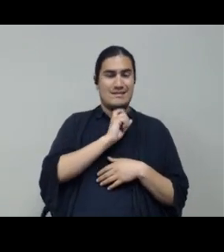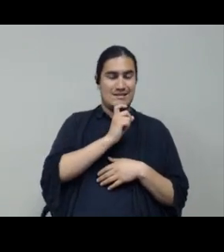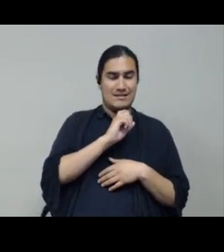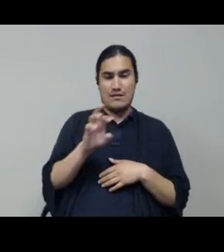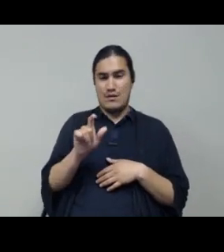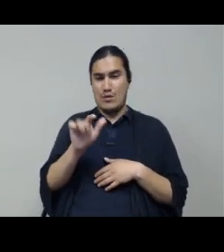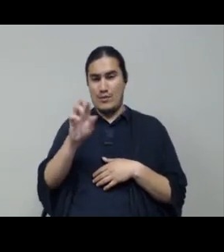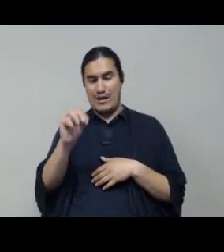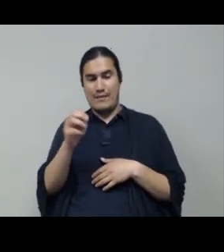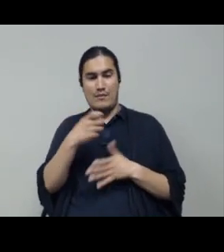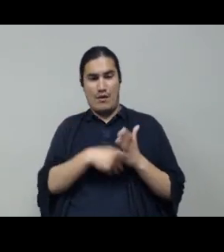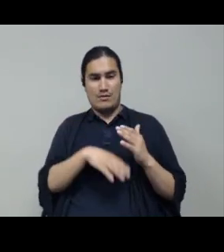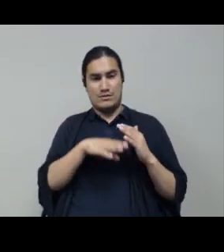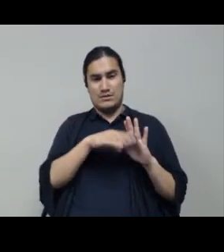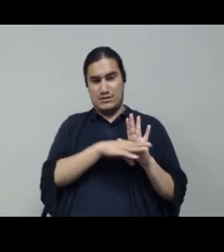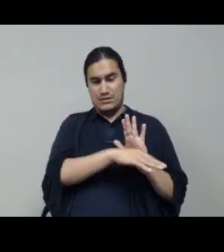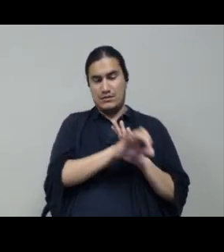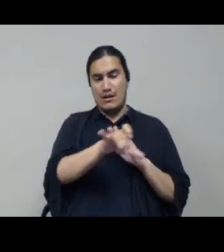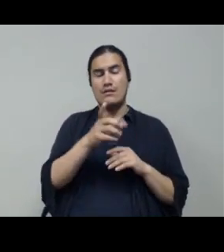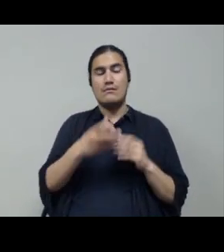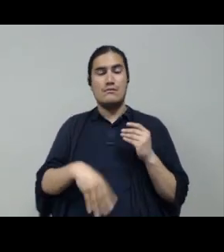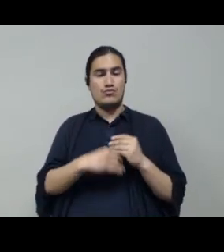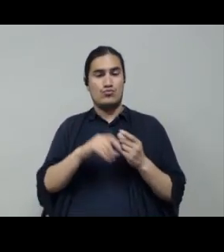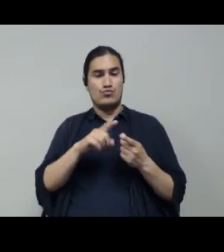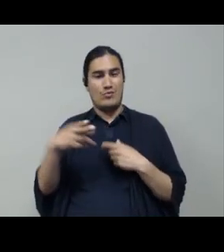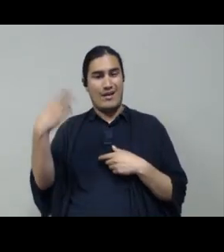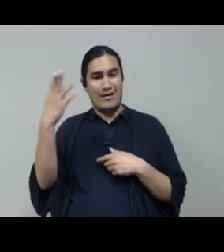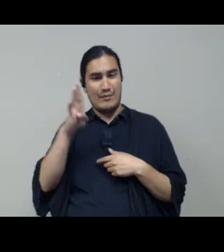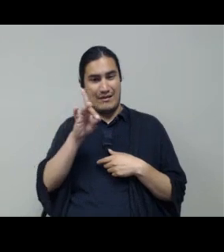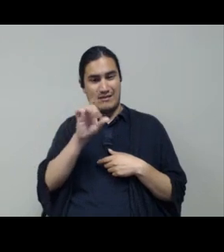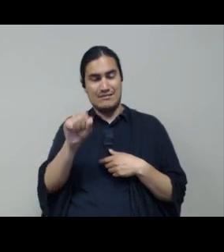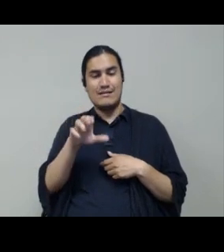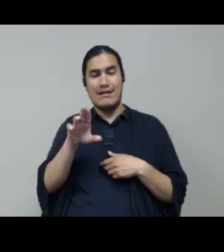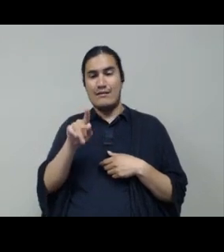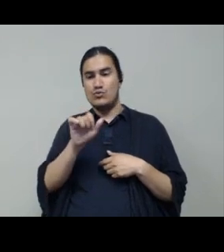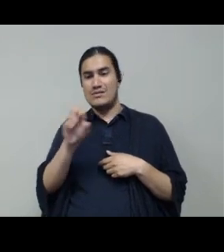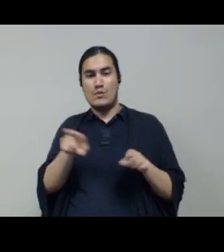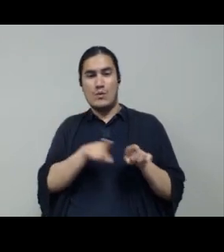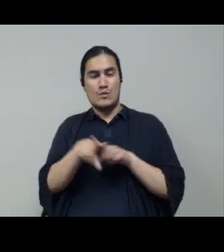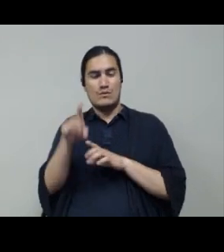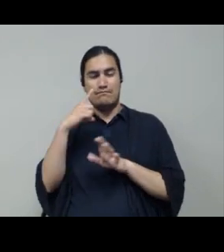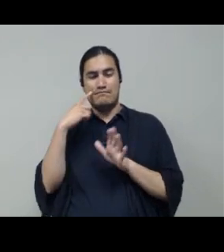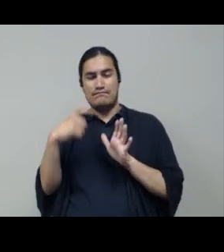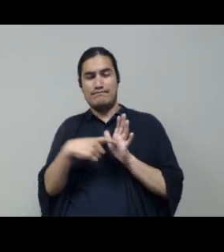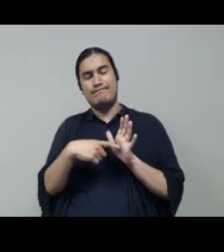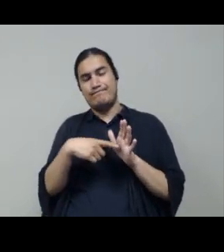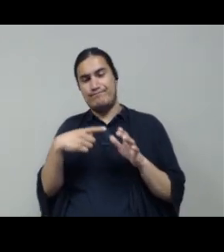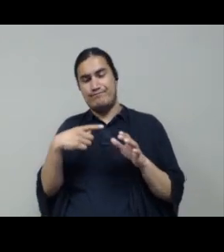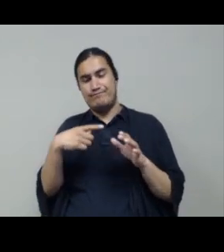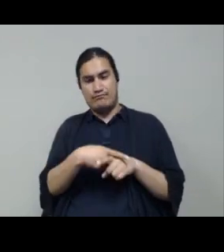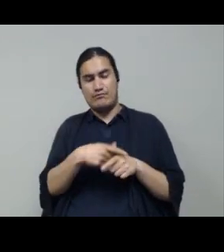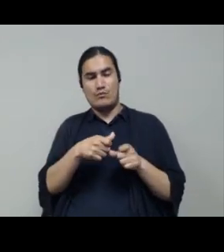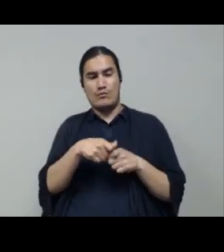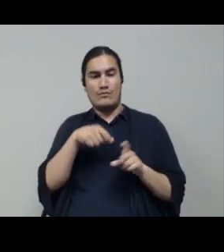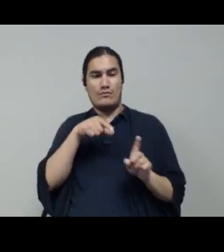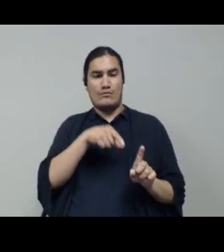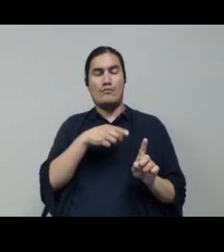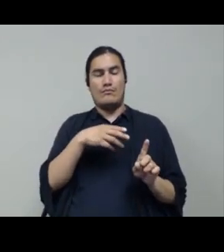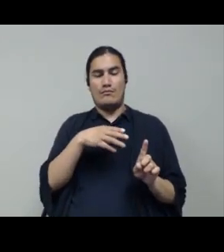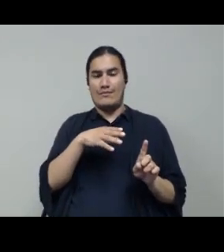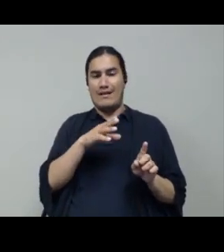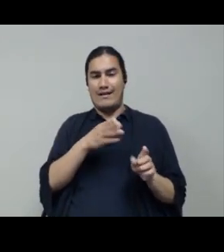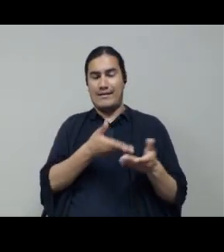pressure-treated wood. In addition to the high bids, Caltrans also found a discrepancy in the construction area signs bid item. For these